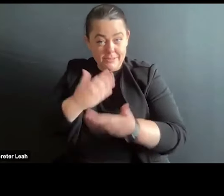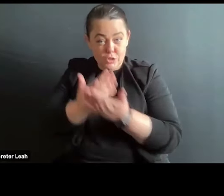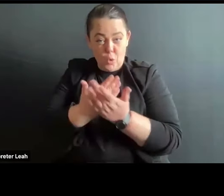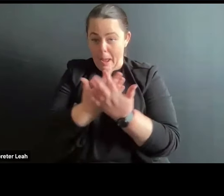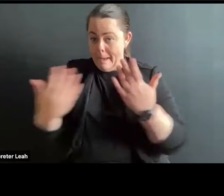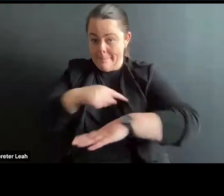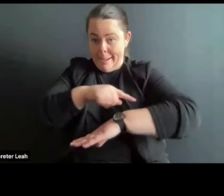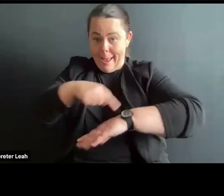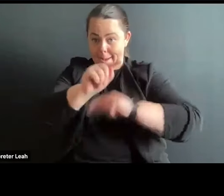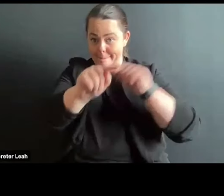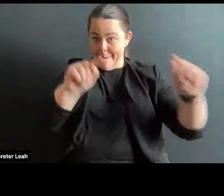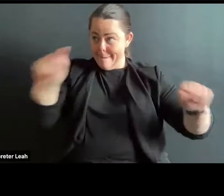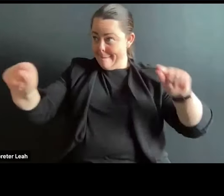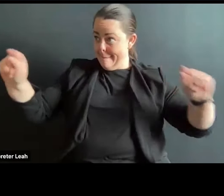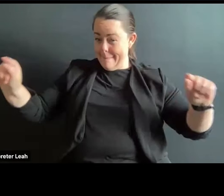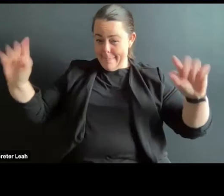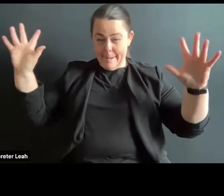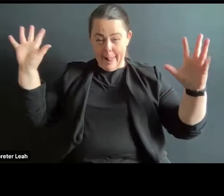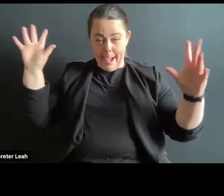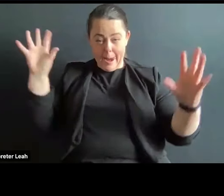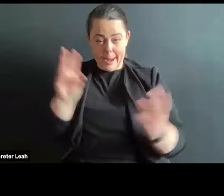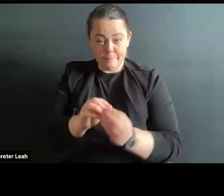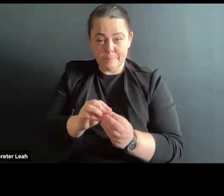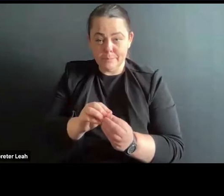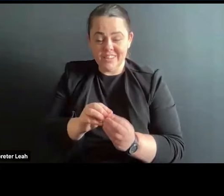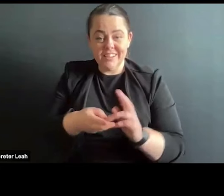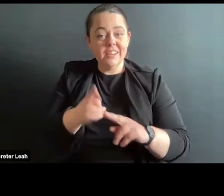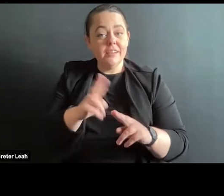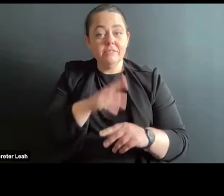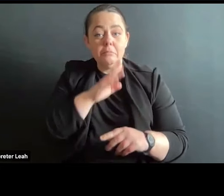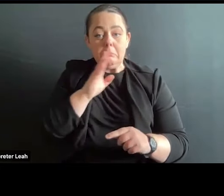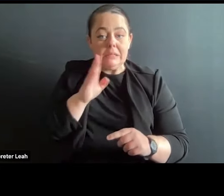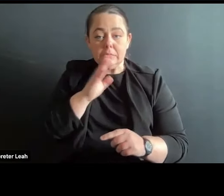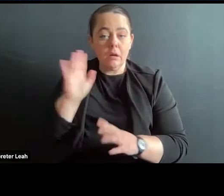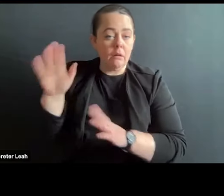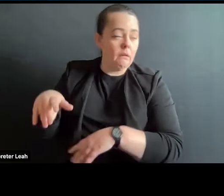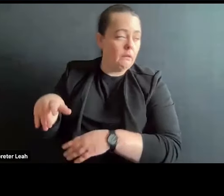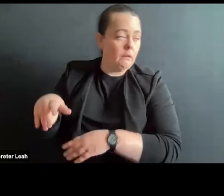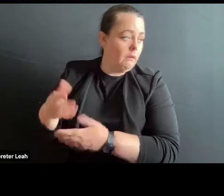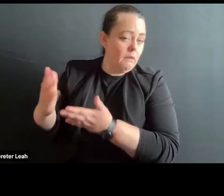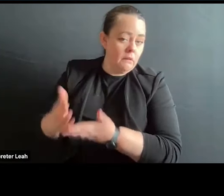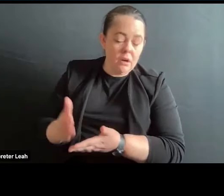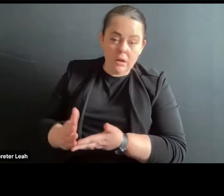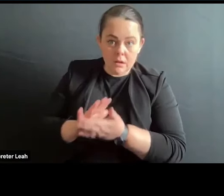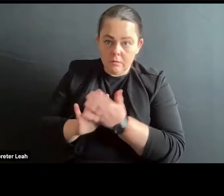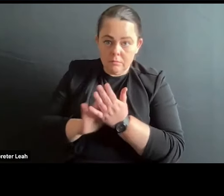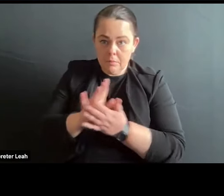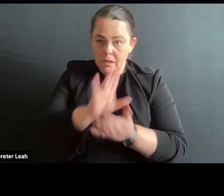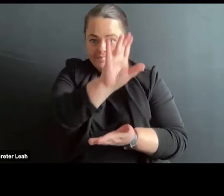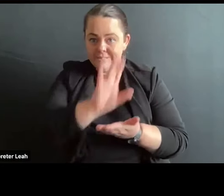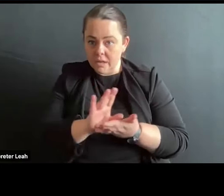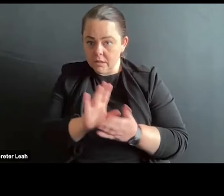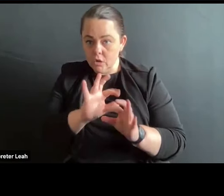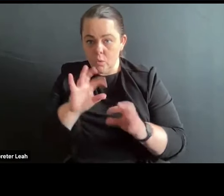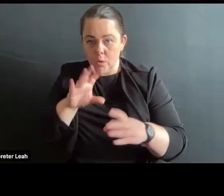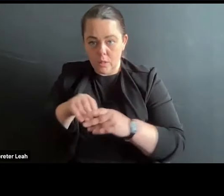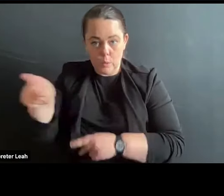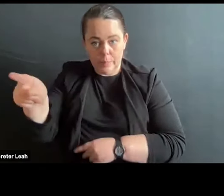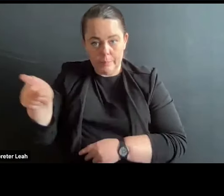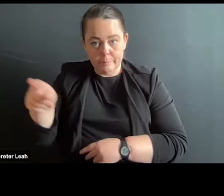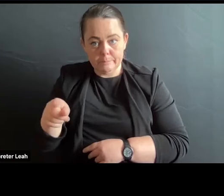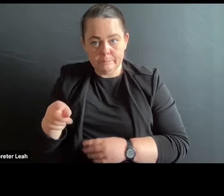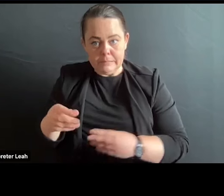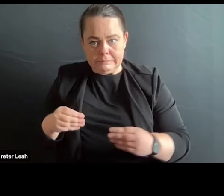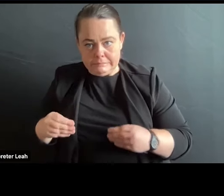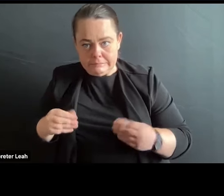very much that they'll have to abide by that sort of area. Now, the last line there is an interesting one